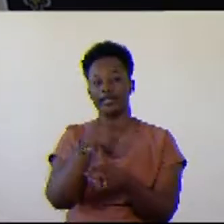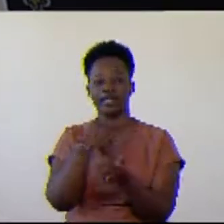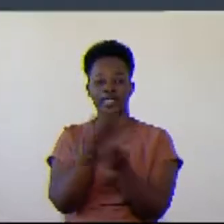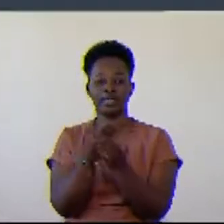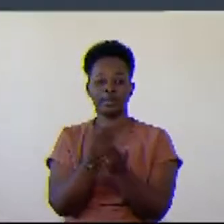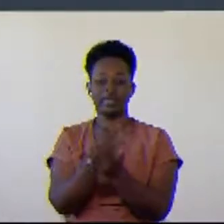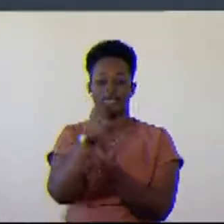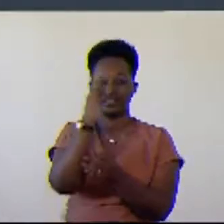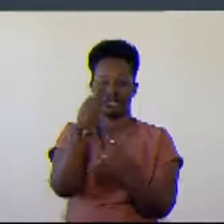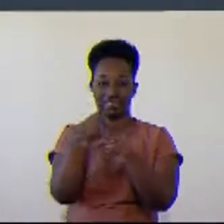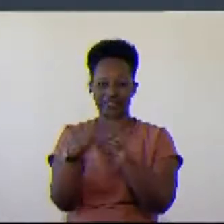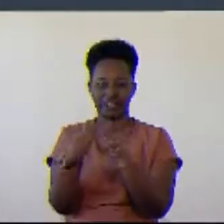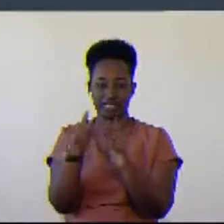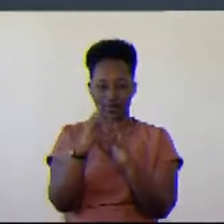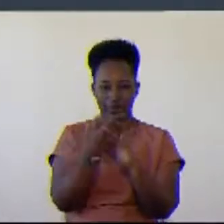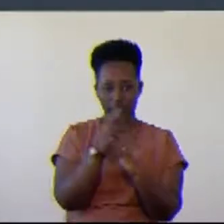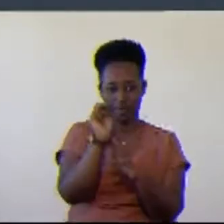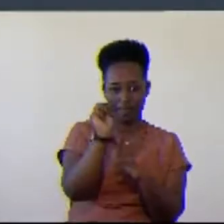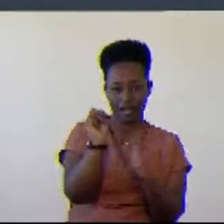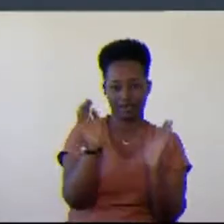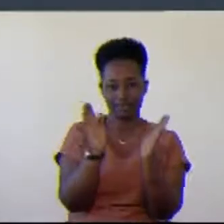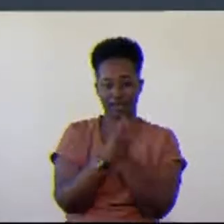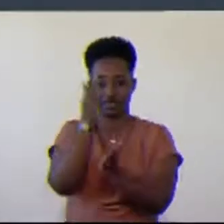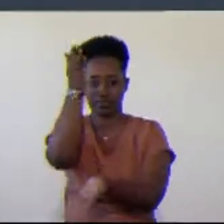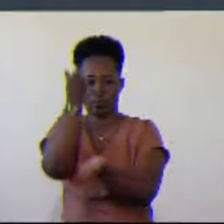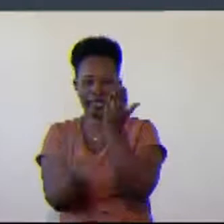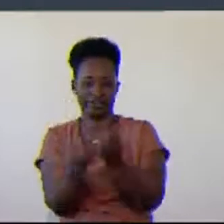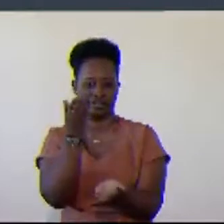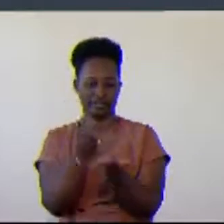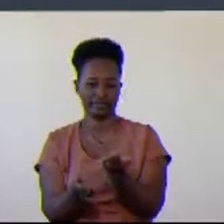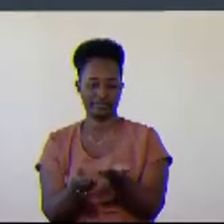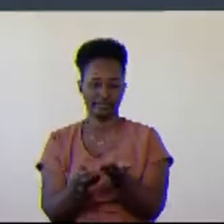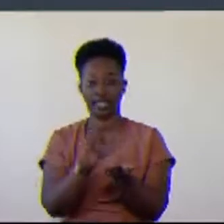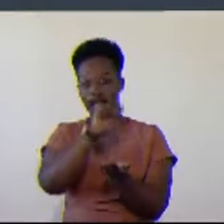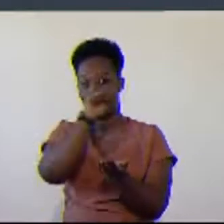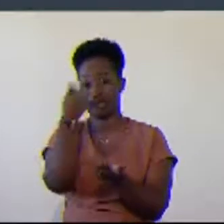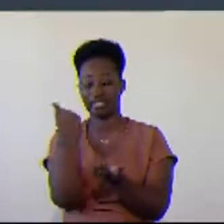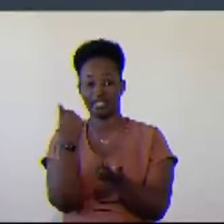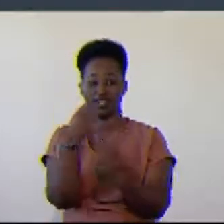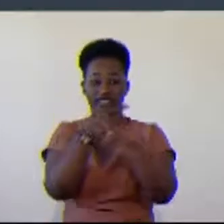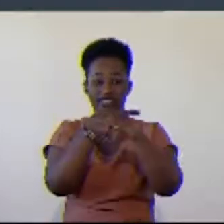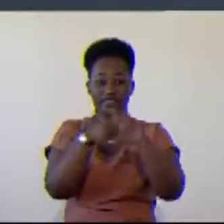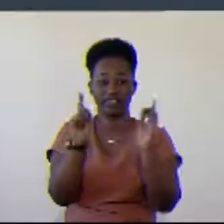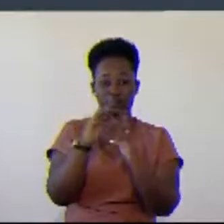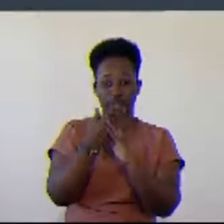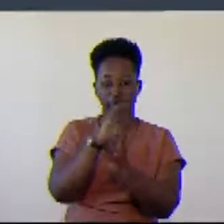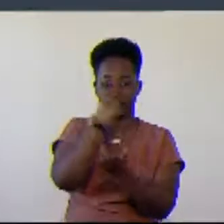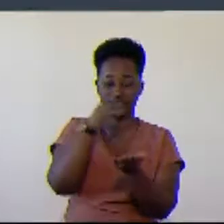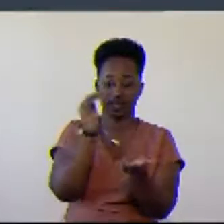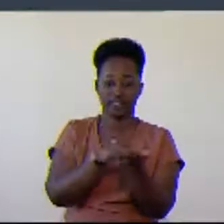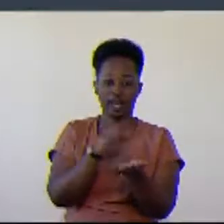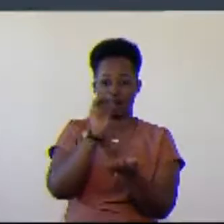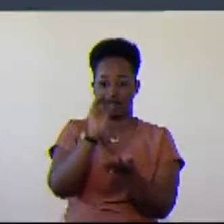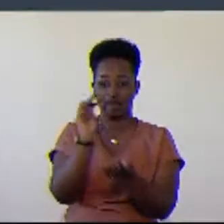three differences between mass and weight. You have others. Differentiate between center